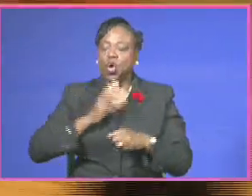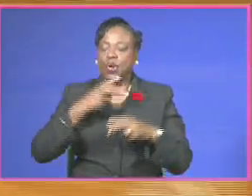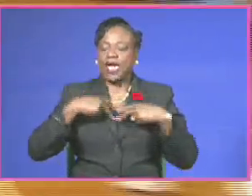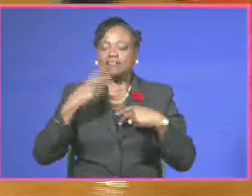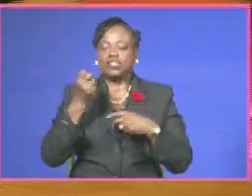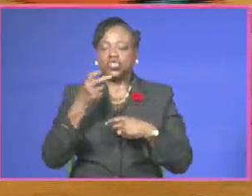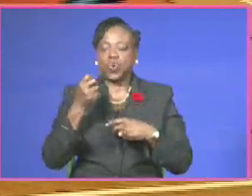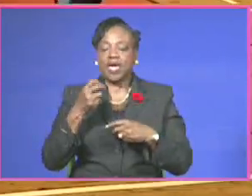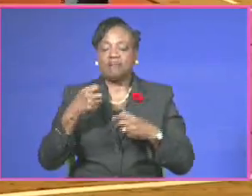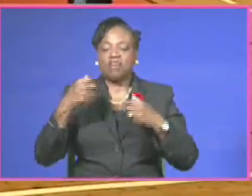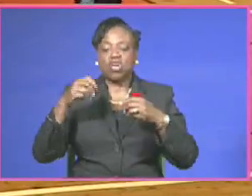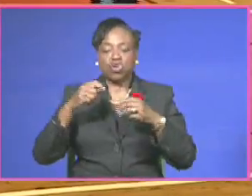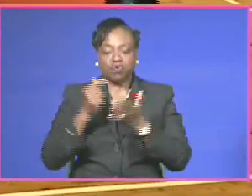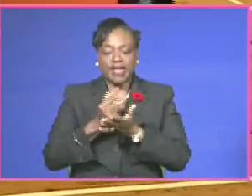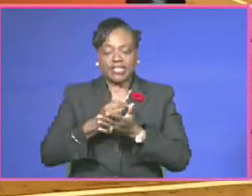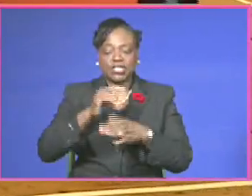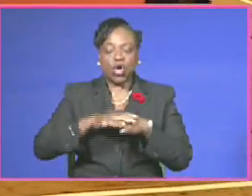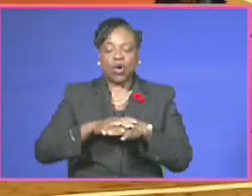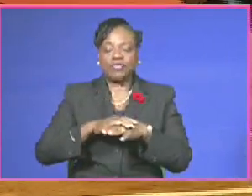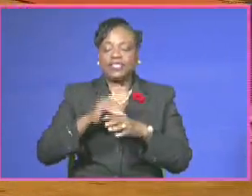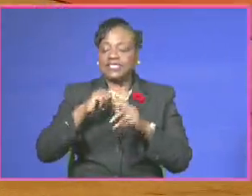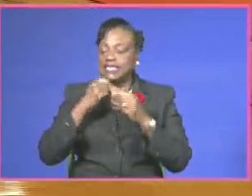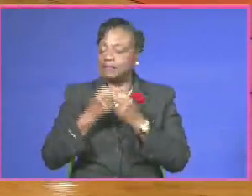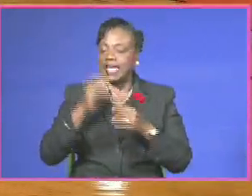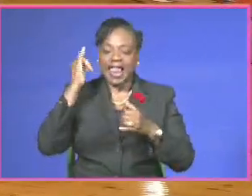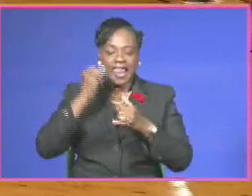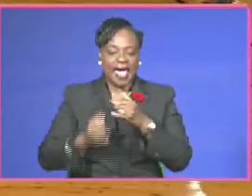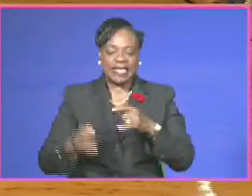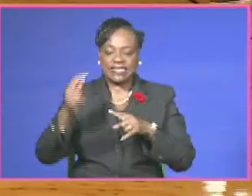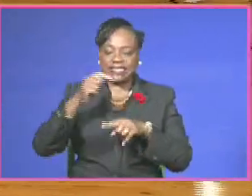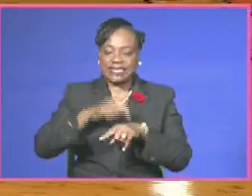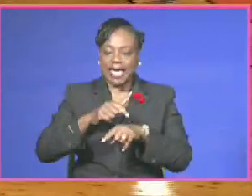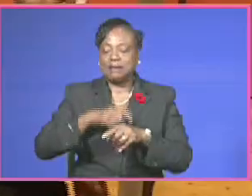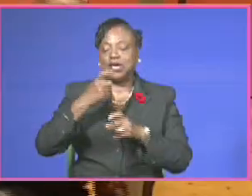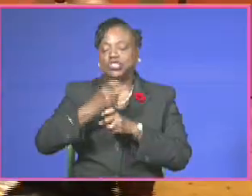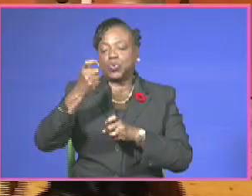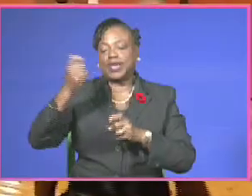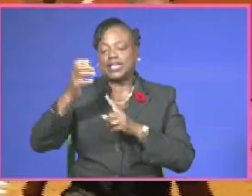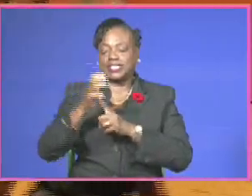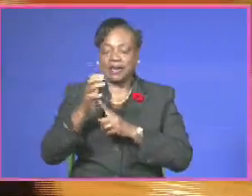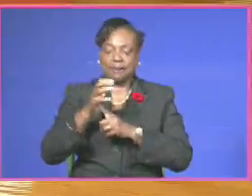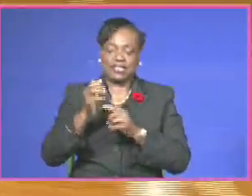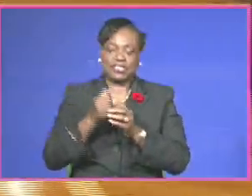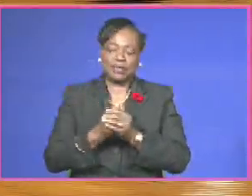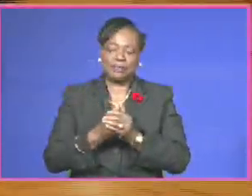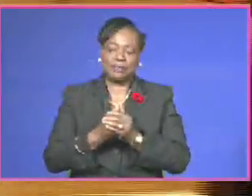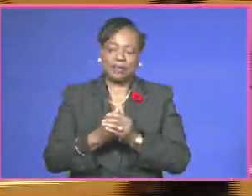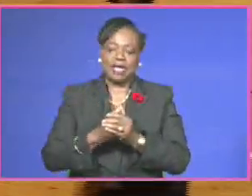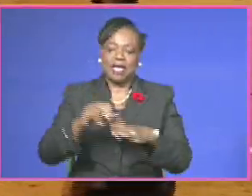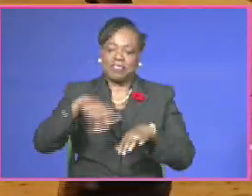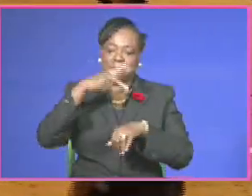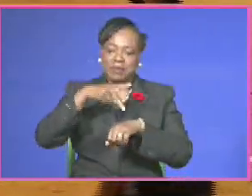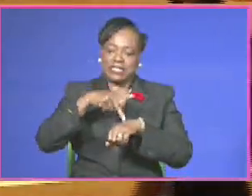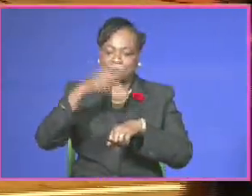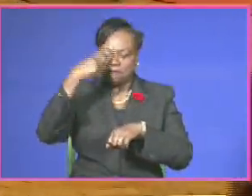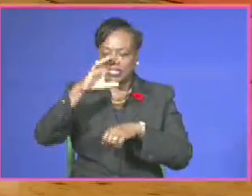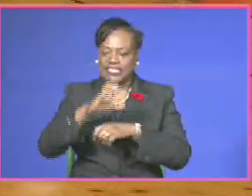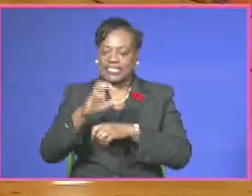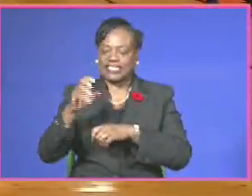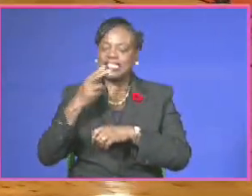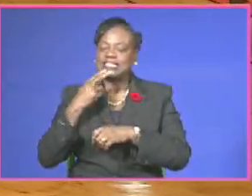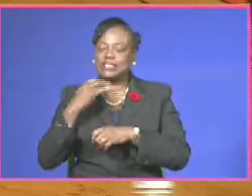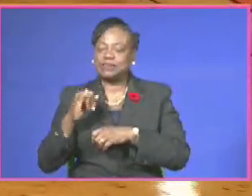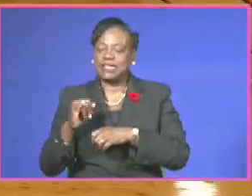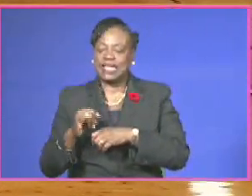their last opportunity to win a championship. And it was a long time coming, so I'm glad we actually pulled it out. Now even the principal for CC Sweeting, she was